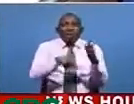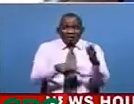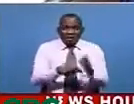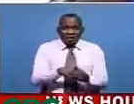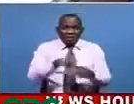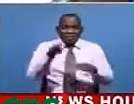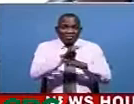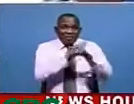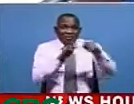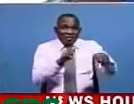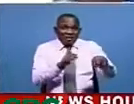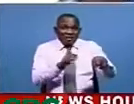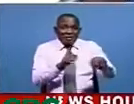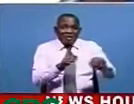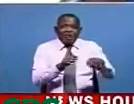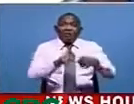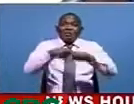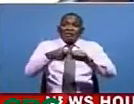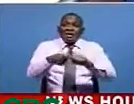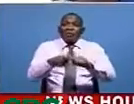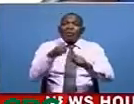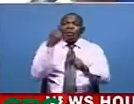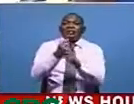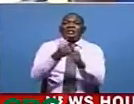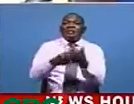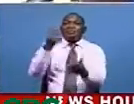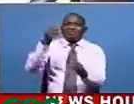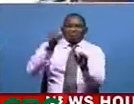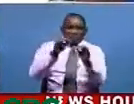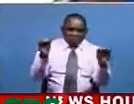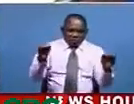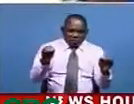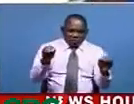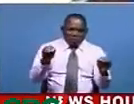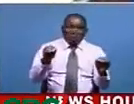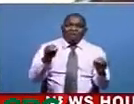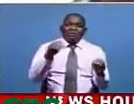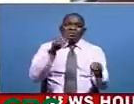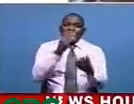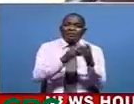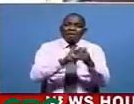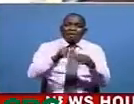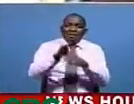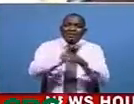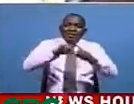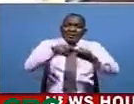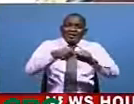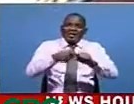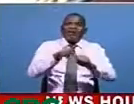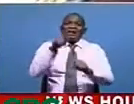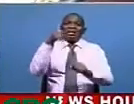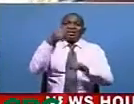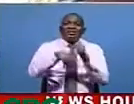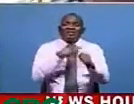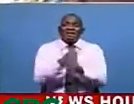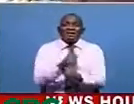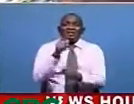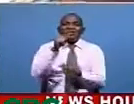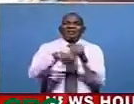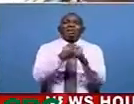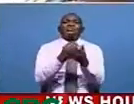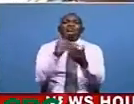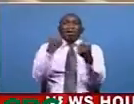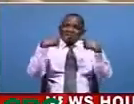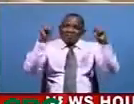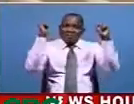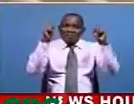Charlie, this business, if you enter, no, I just saw 1 year you break it. No, you may go 10 years, 20 years without getting your breakthrough. There's so many